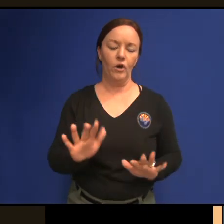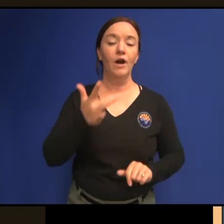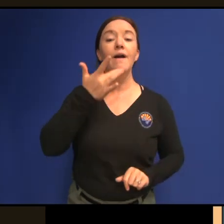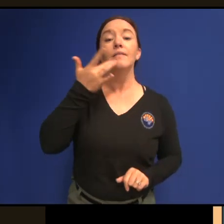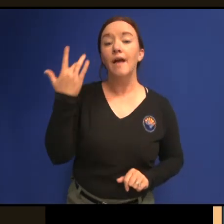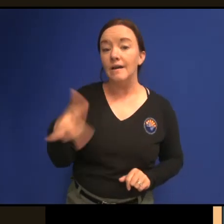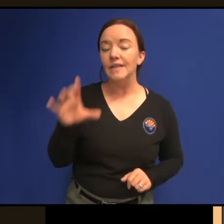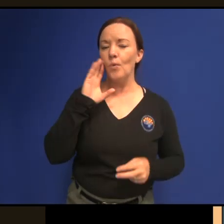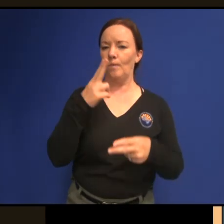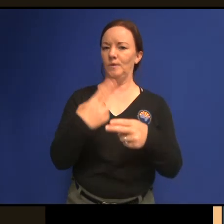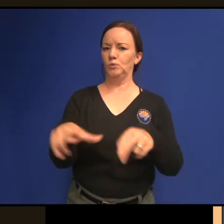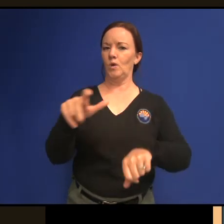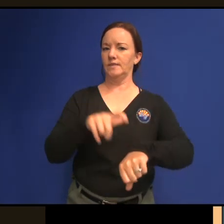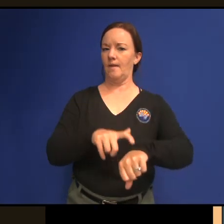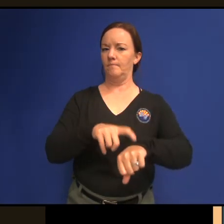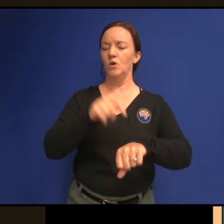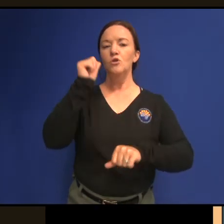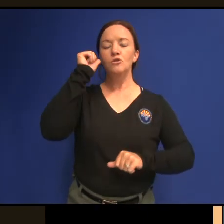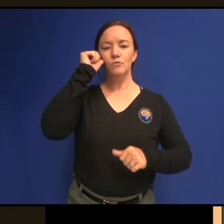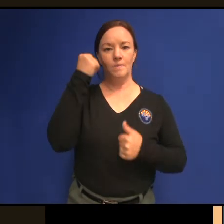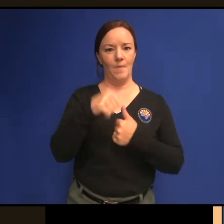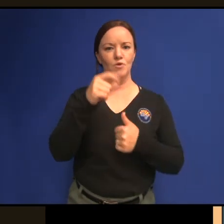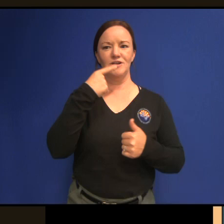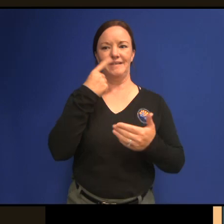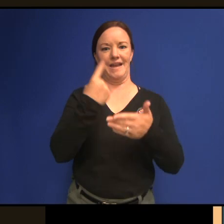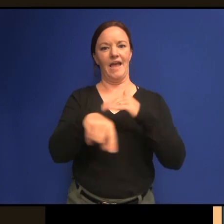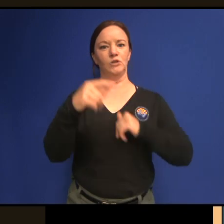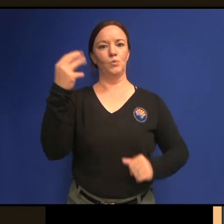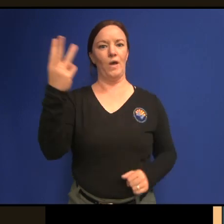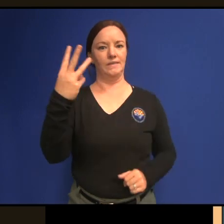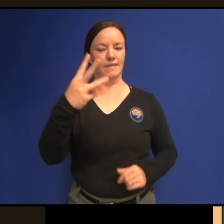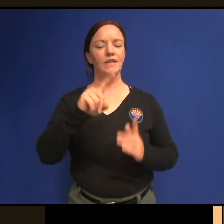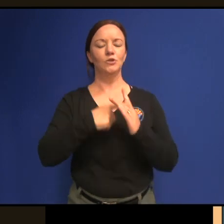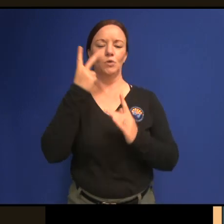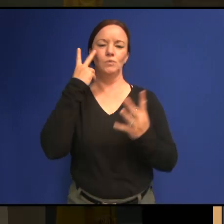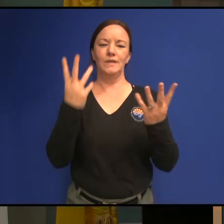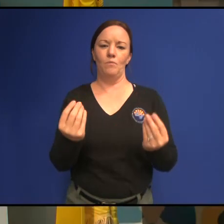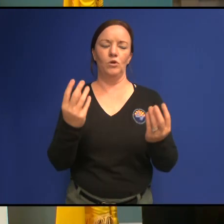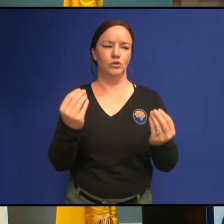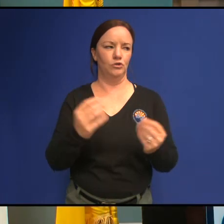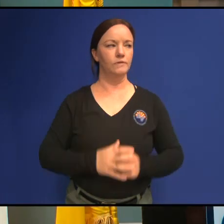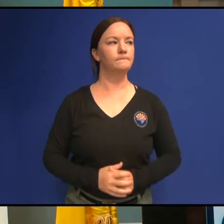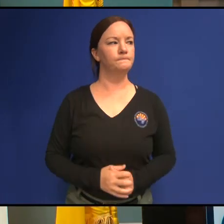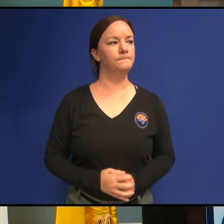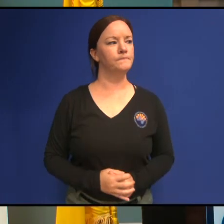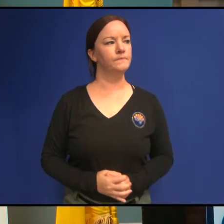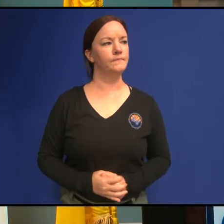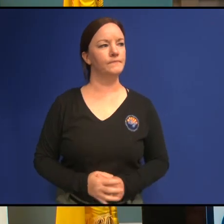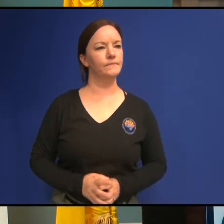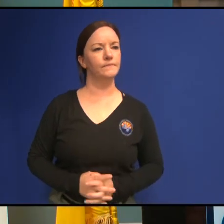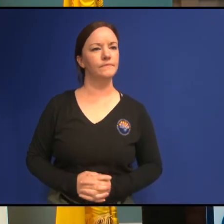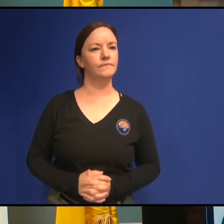going to be short-lived. Remember I said Wednesday on, we start to see some moisture. So let's move on.